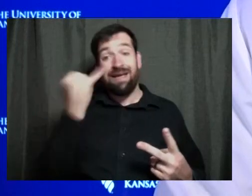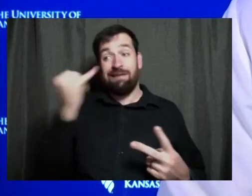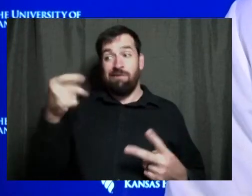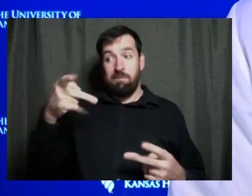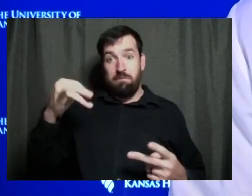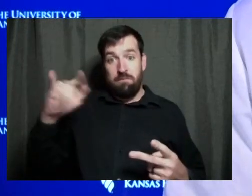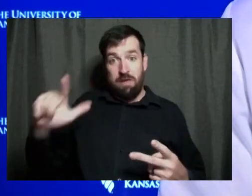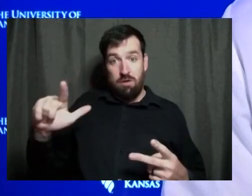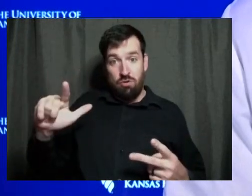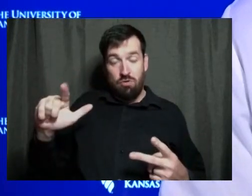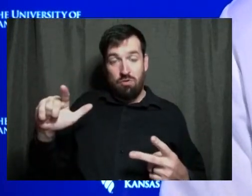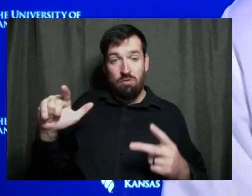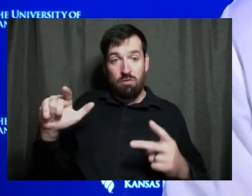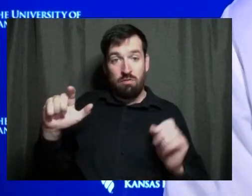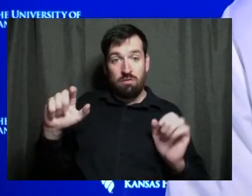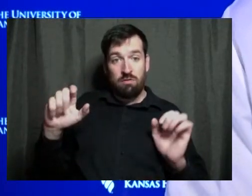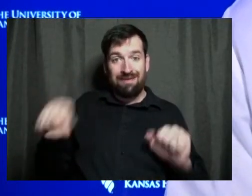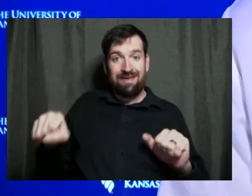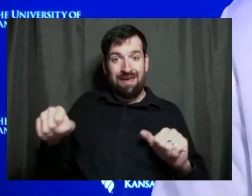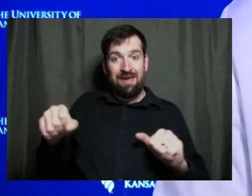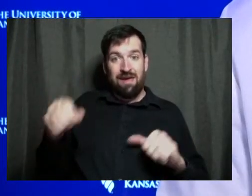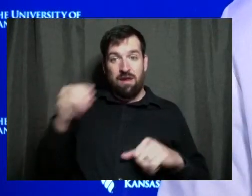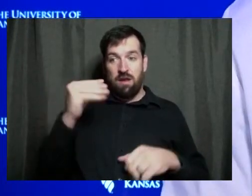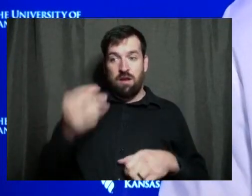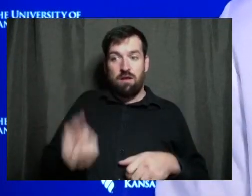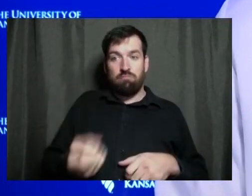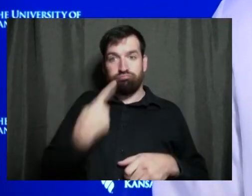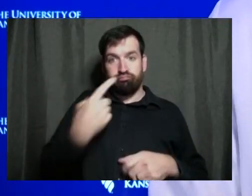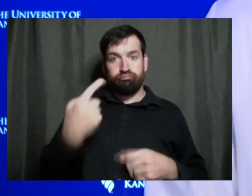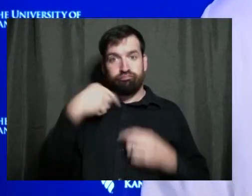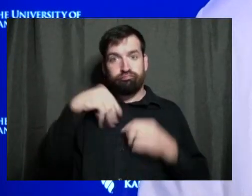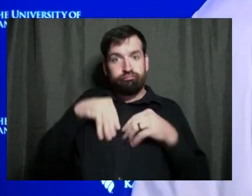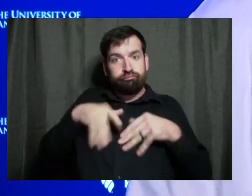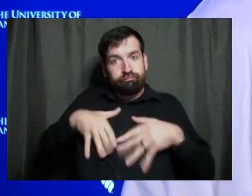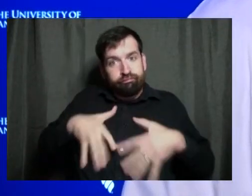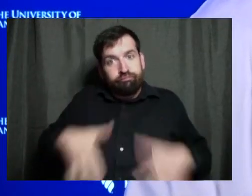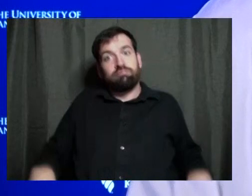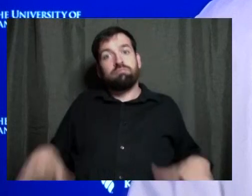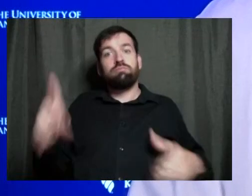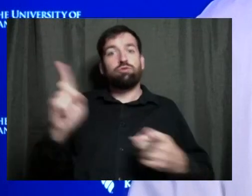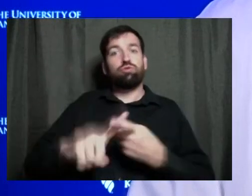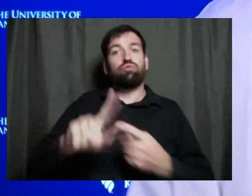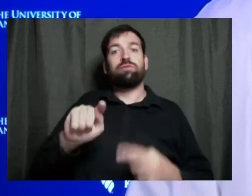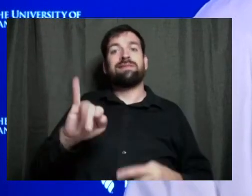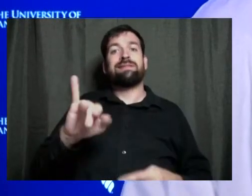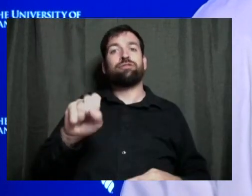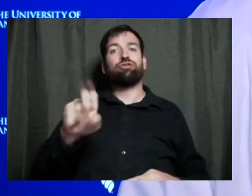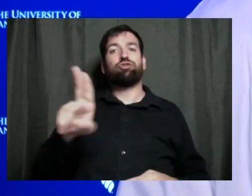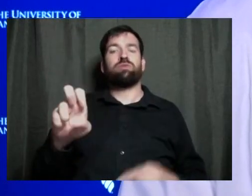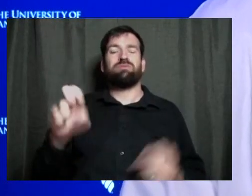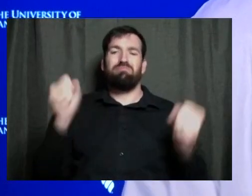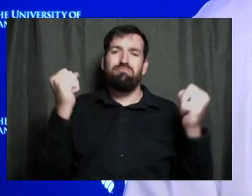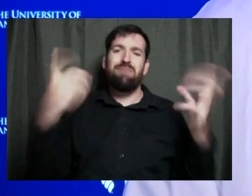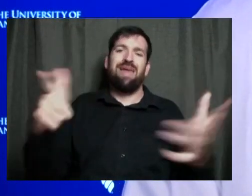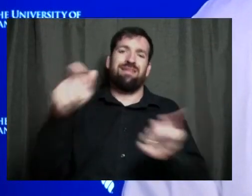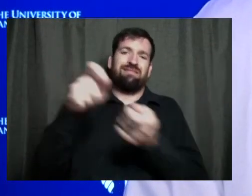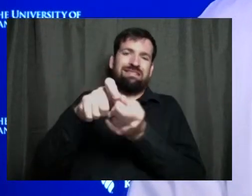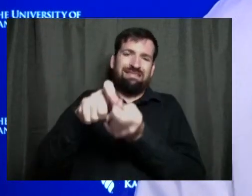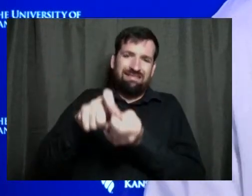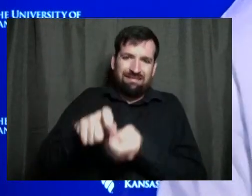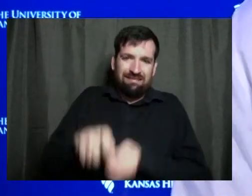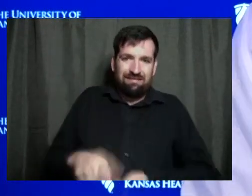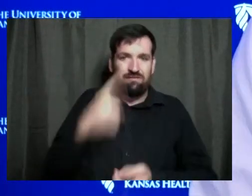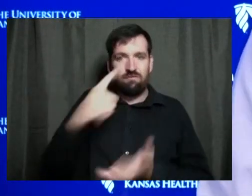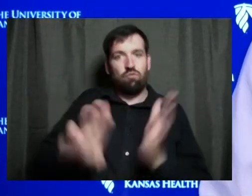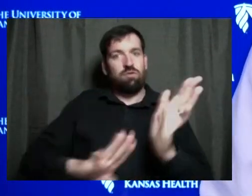take up that compound and get that into your bloodstream and get it to those tissues? So there is just a lot of details going into the development of these